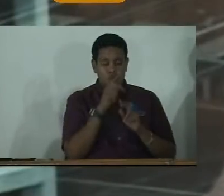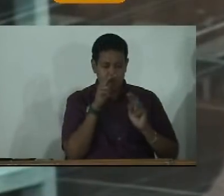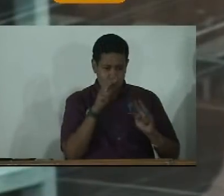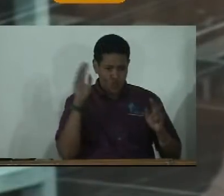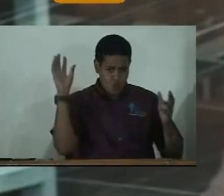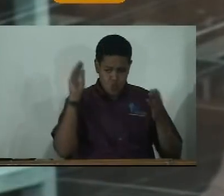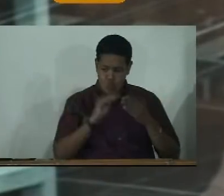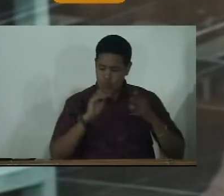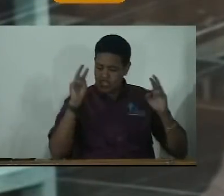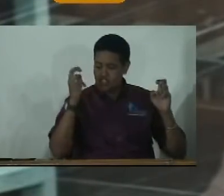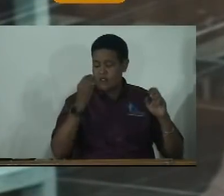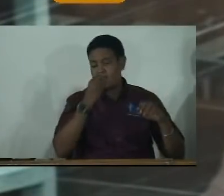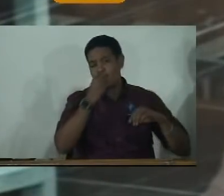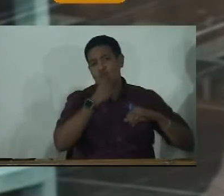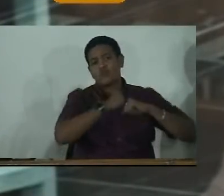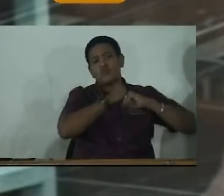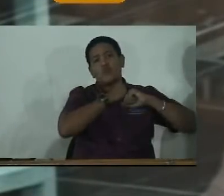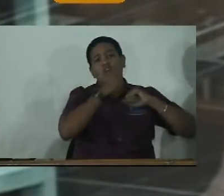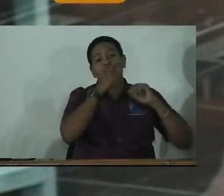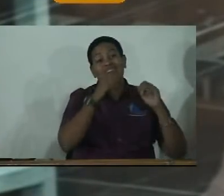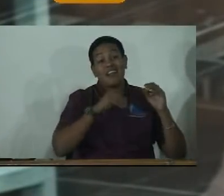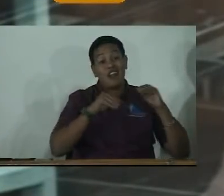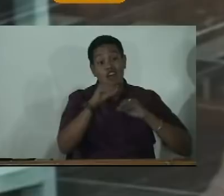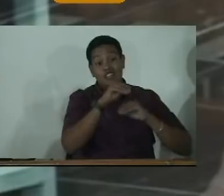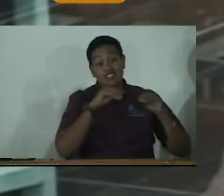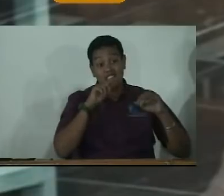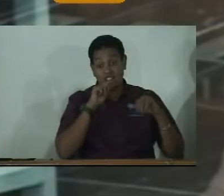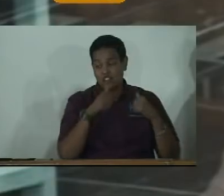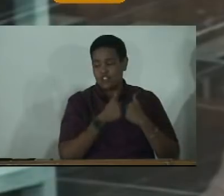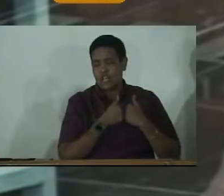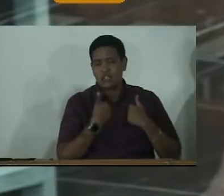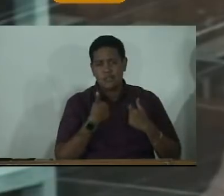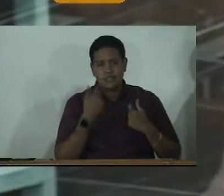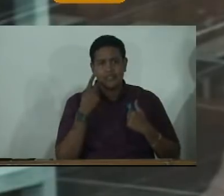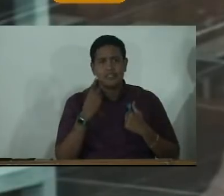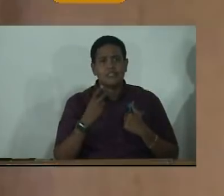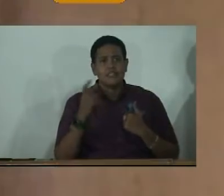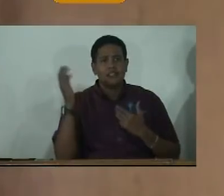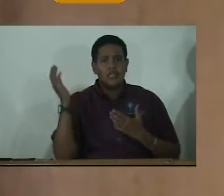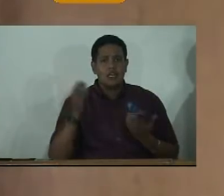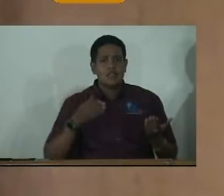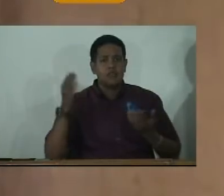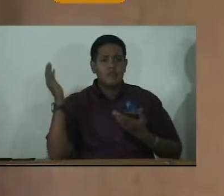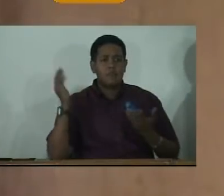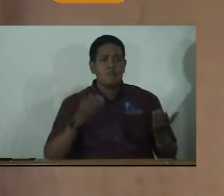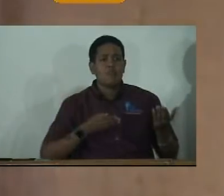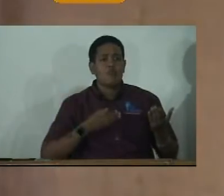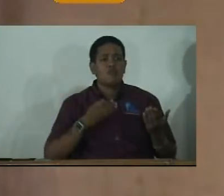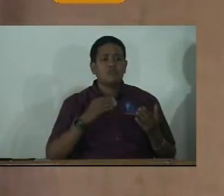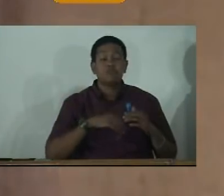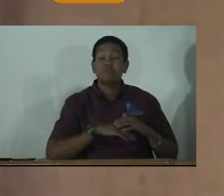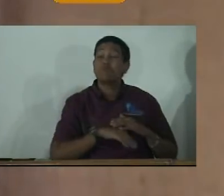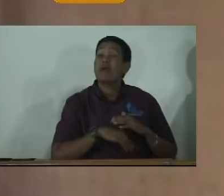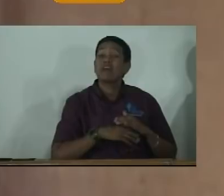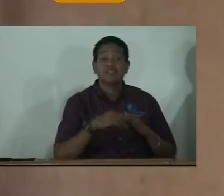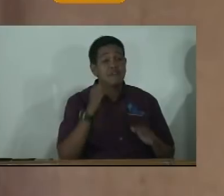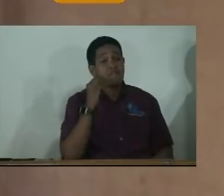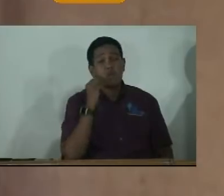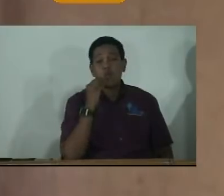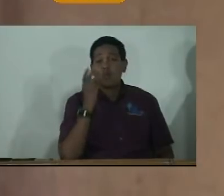The logistical challenges that we've had importing even basic food